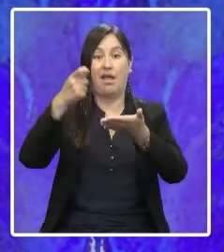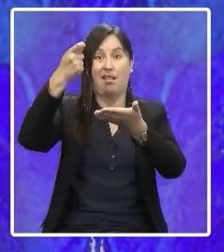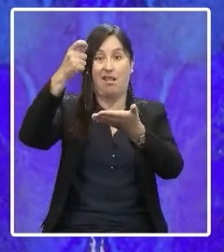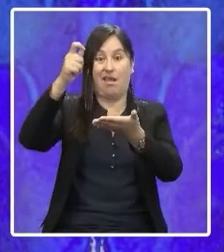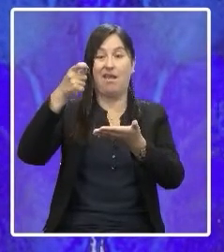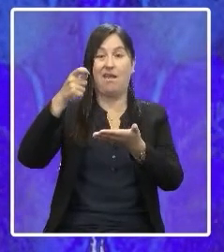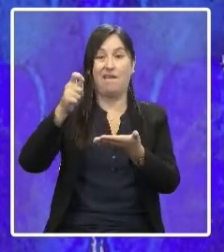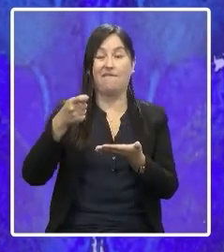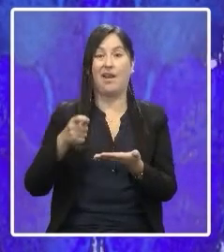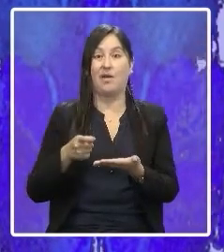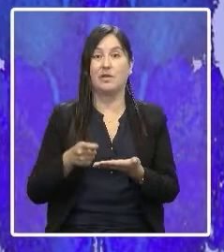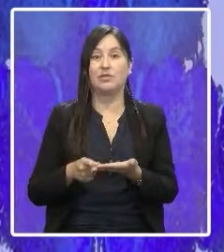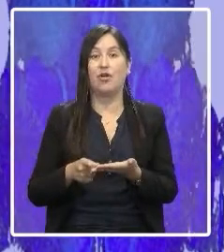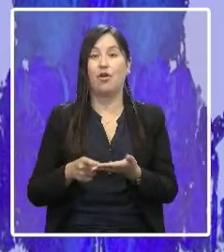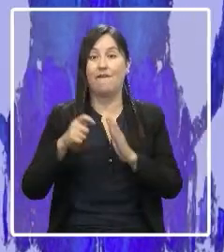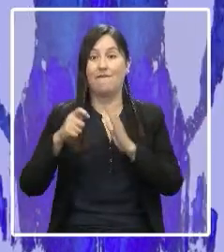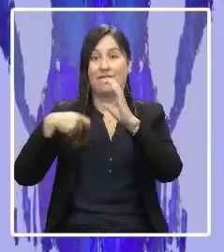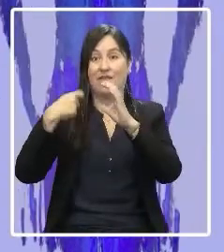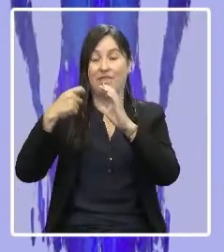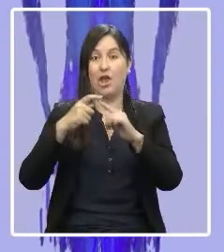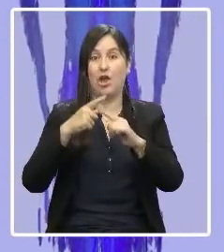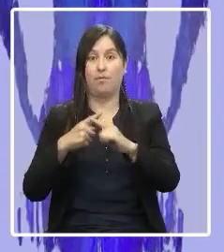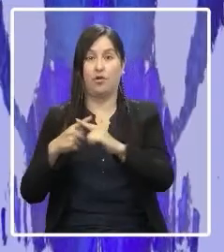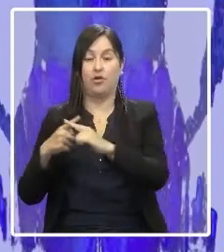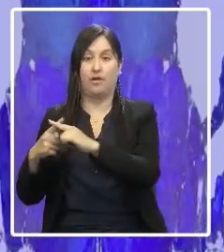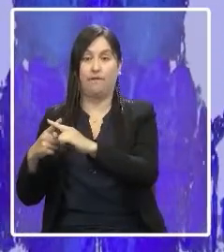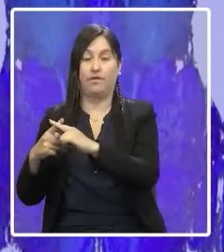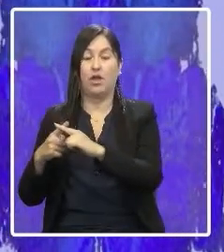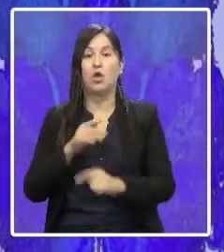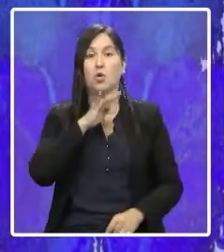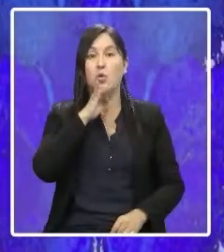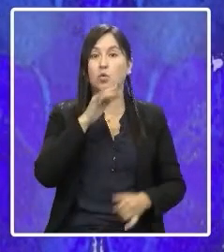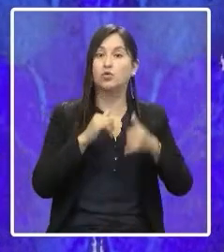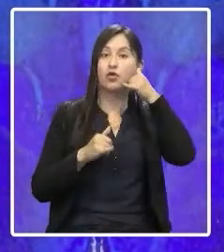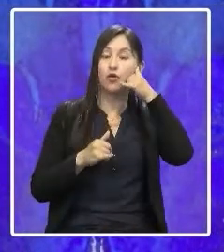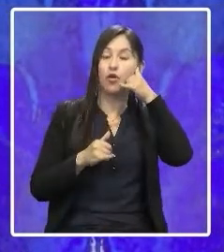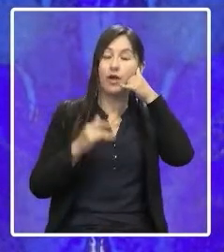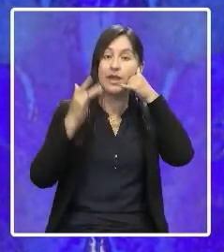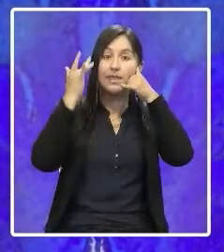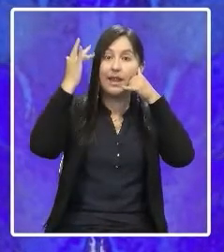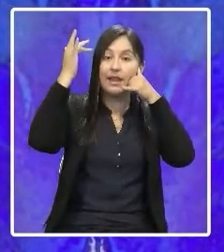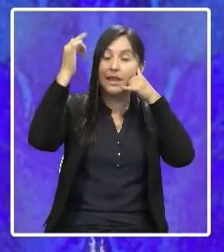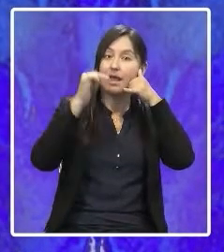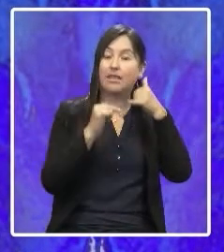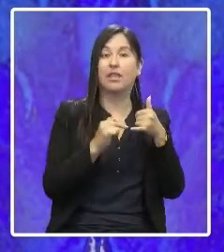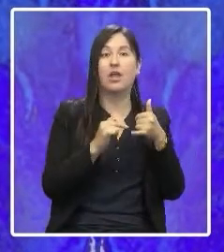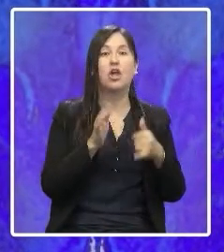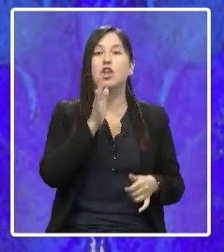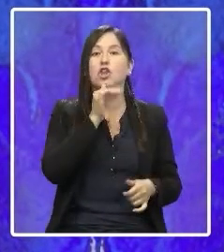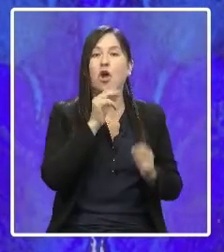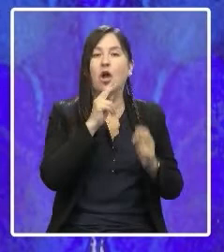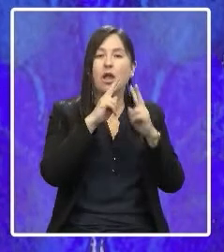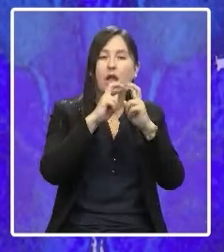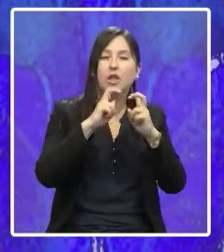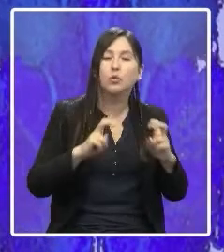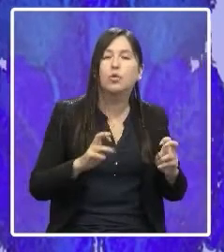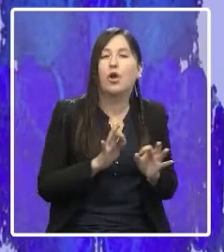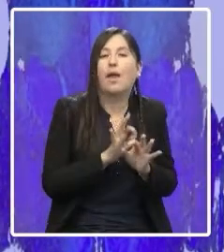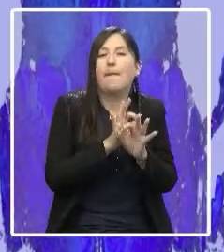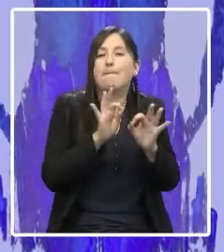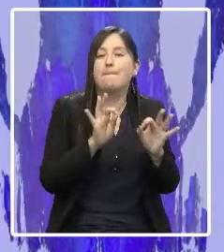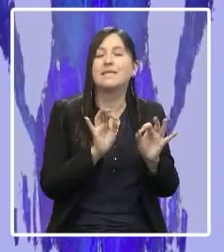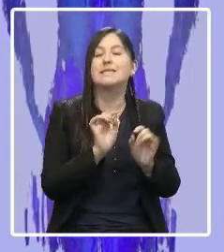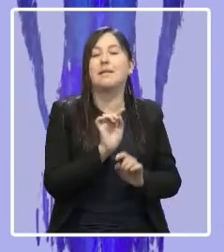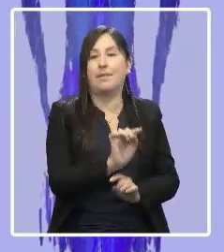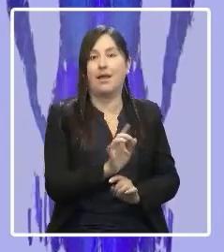actually very, very few studies at all. So what do I conclude from all this? Well, depending on how you define addiction,